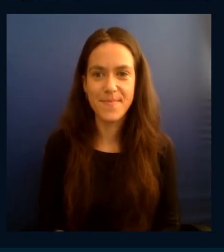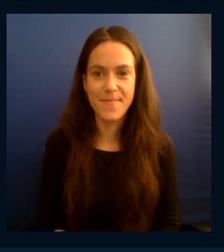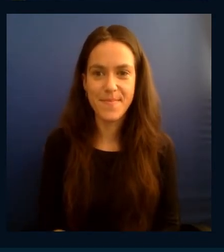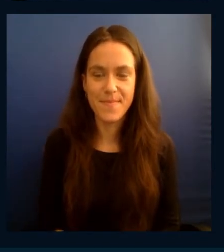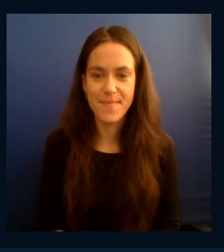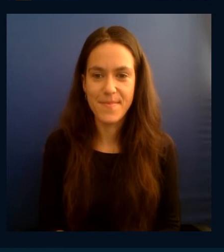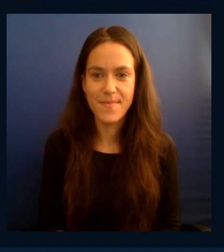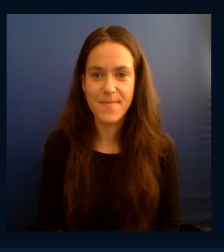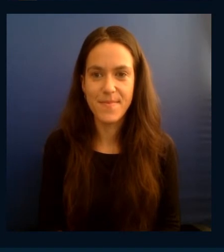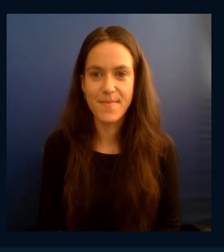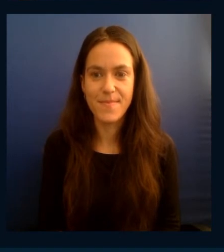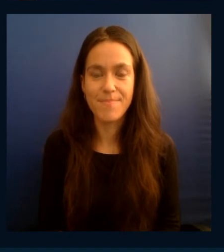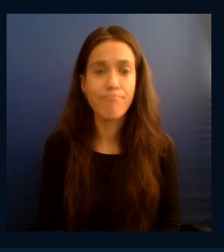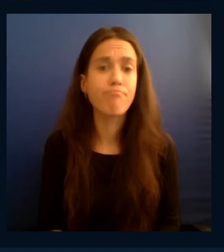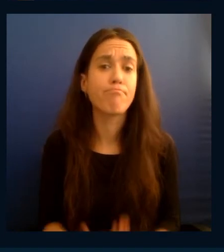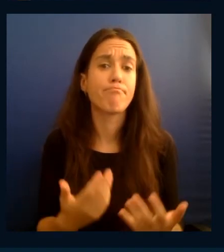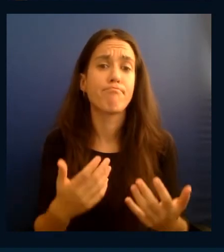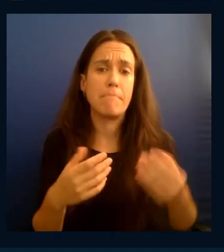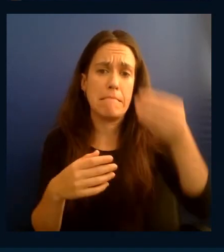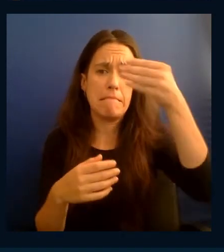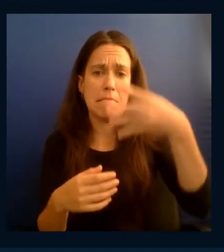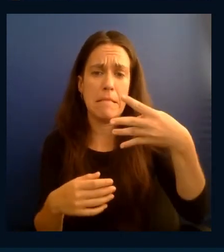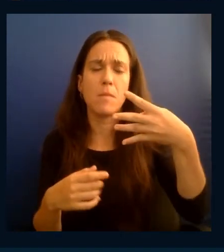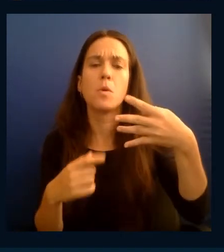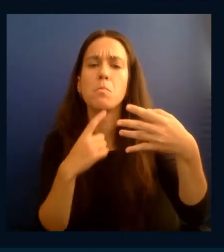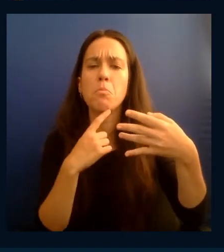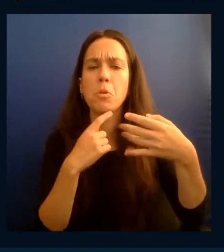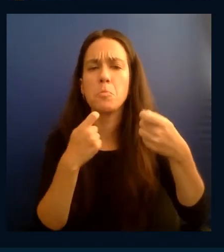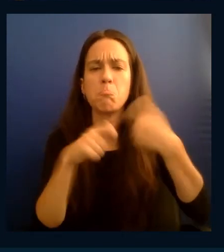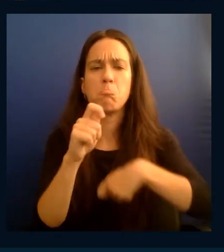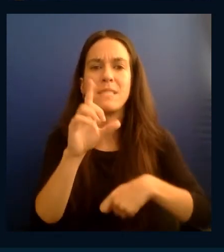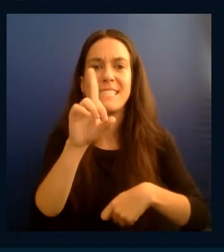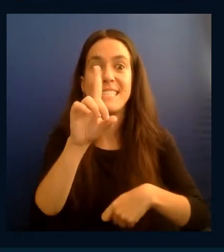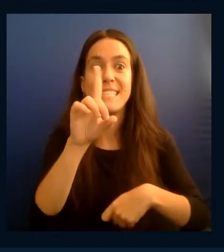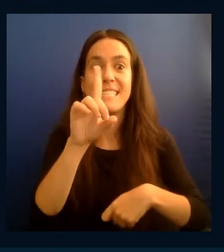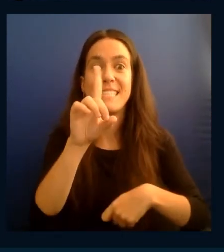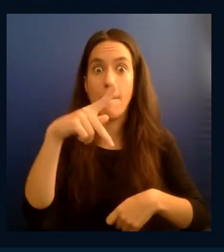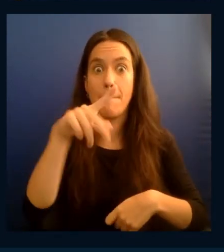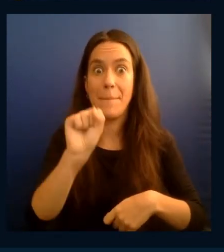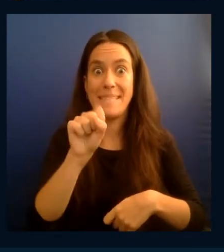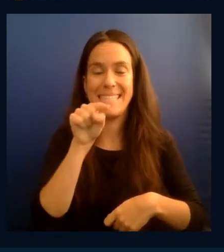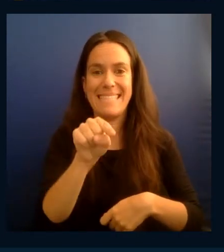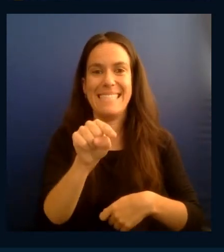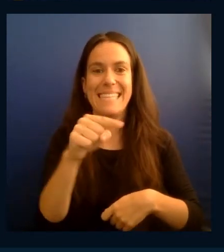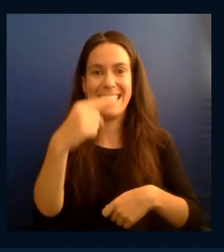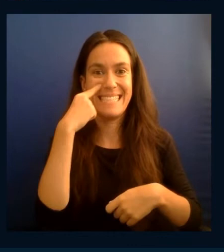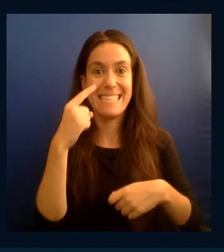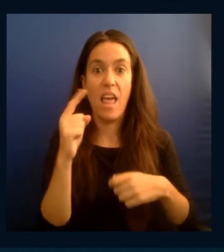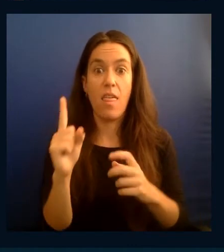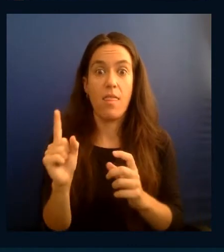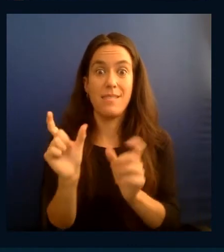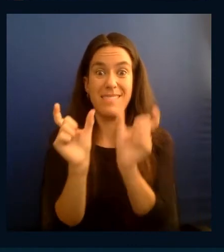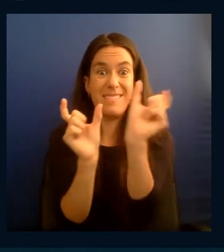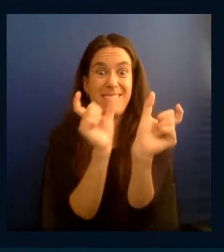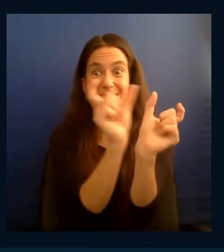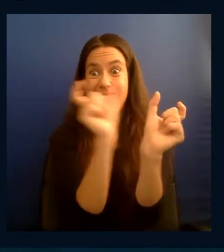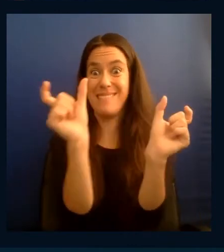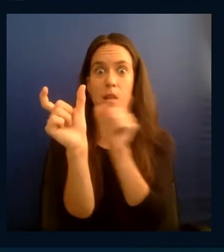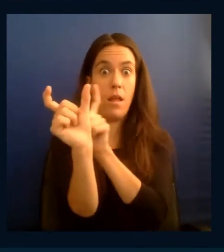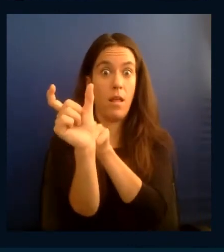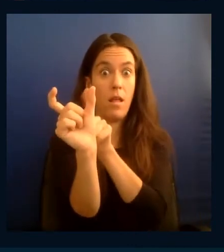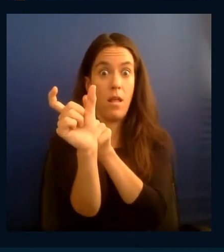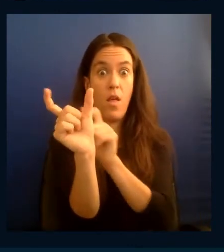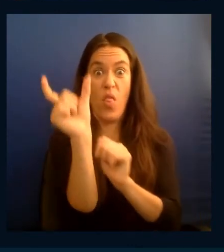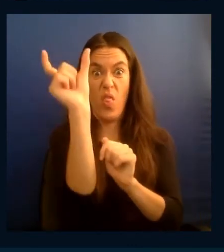And it's not, but that's okay. So we're going to DevOps this a little bit. I want to take this slot, and